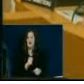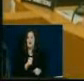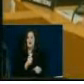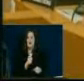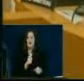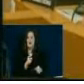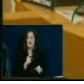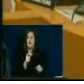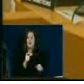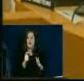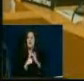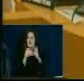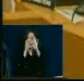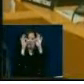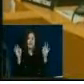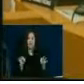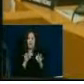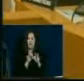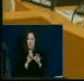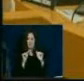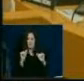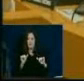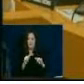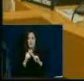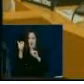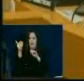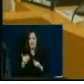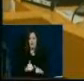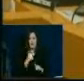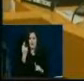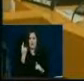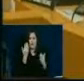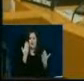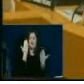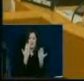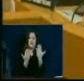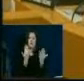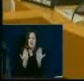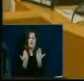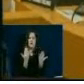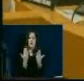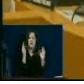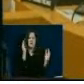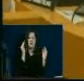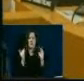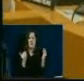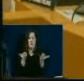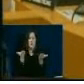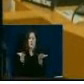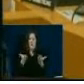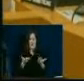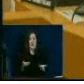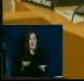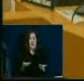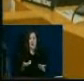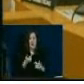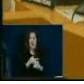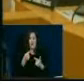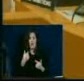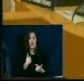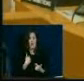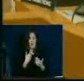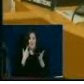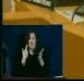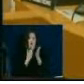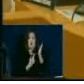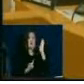of legal form, and then they brought in another one at that night. And then we got it back. What you have before